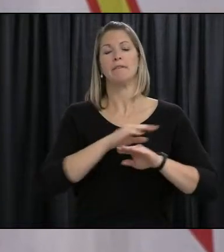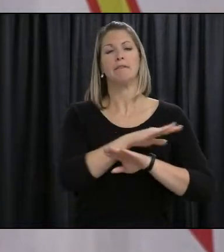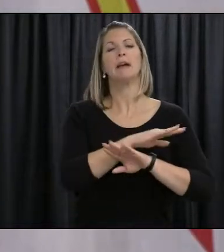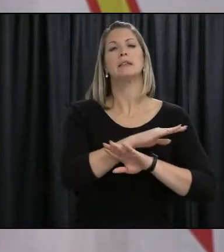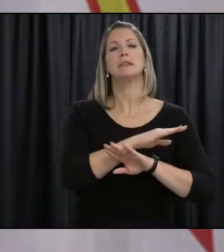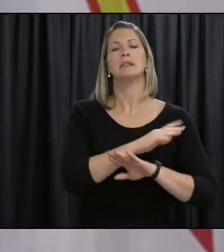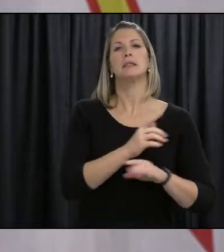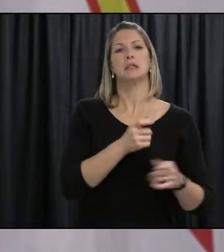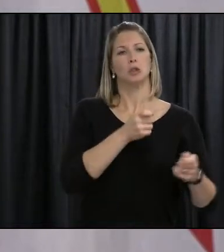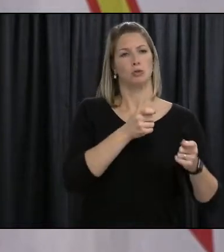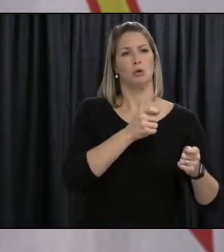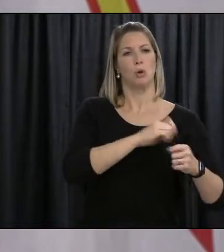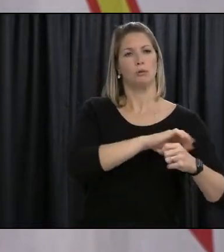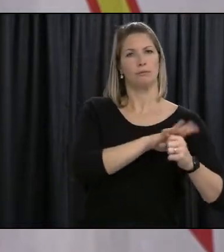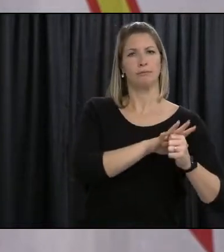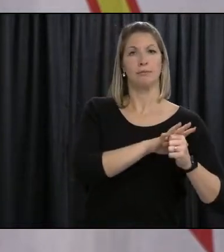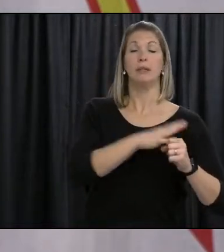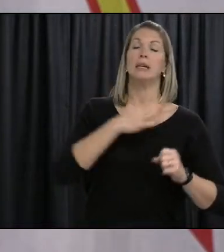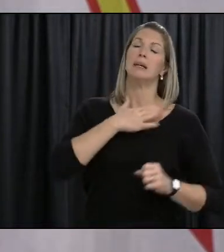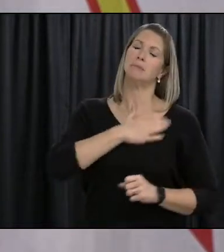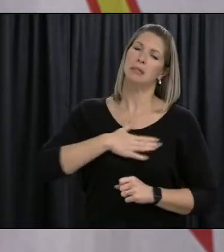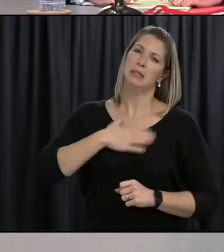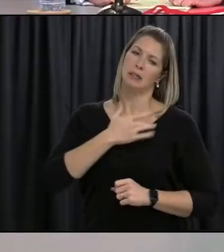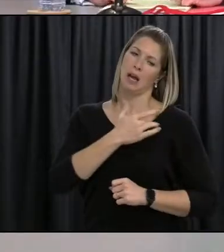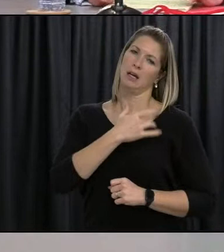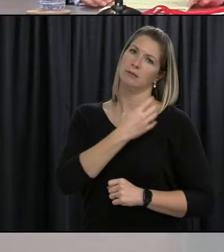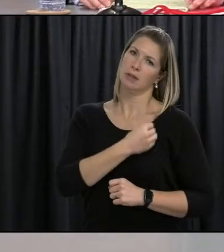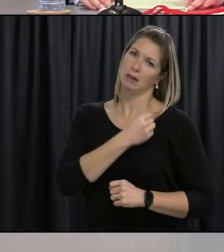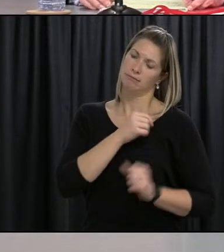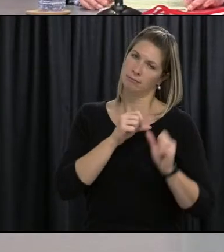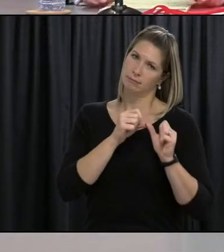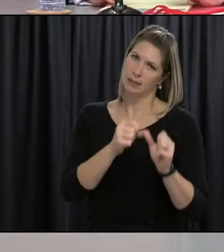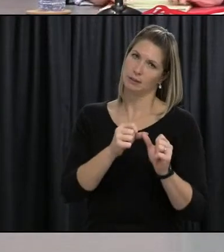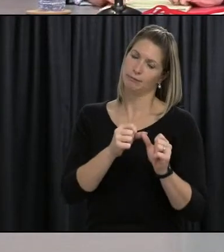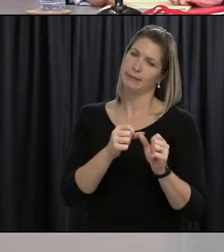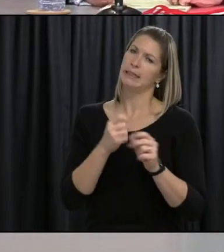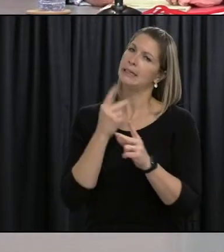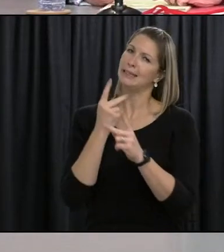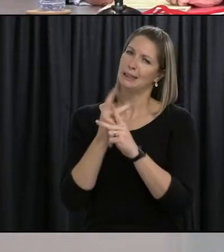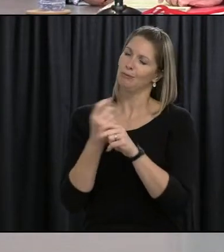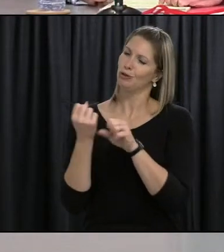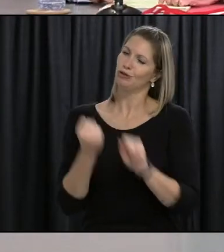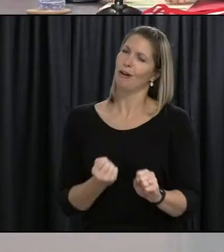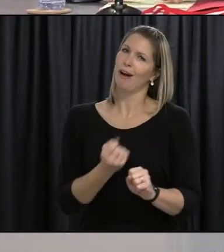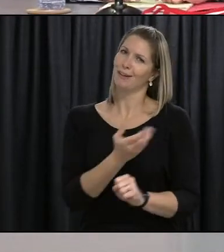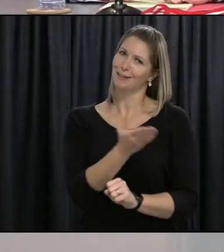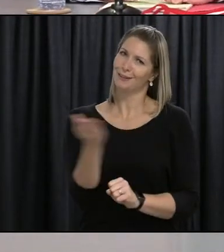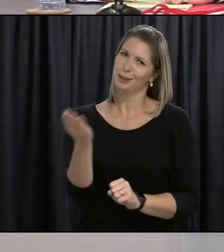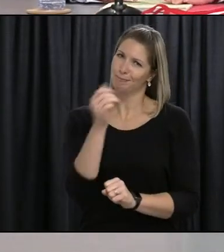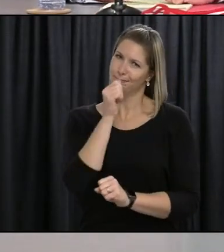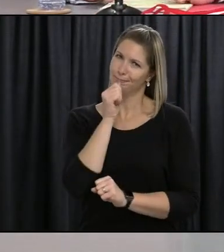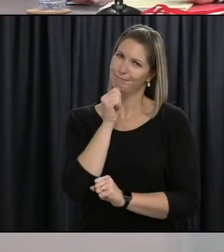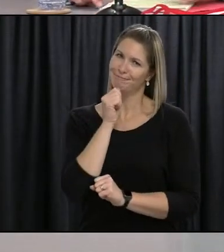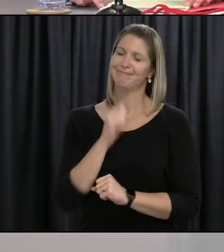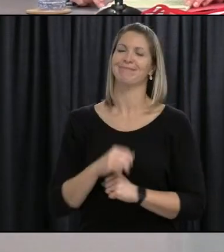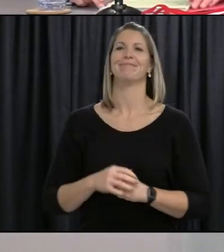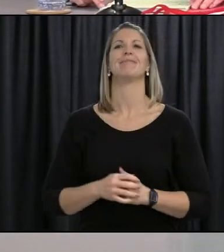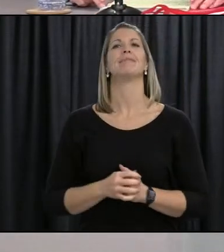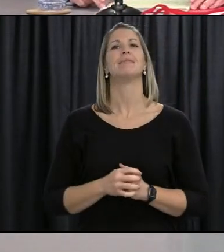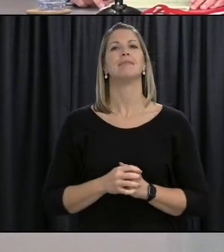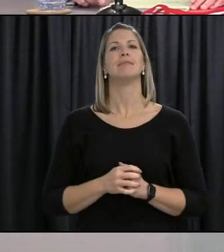kind and stay strong. Thank you. Thank you very much, Dr. Fitzgerald. Well, today is